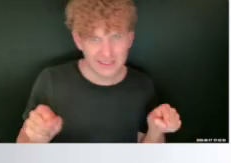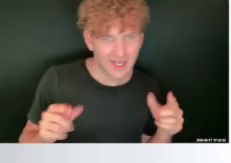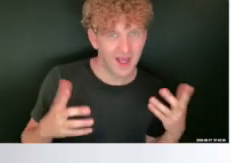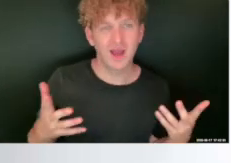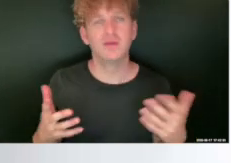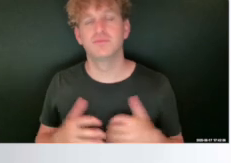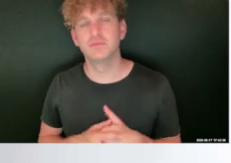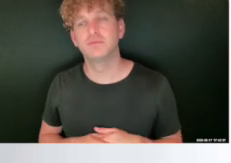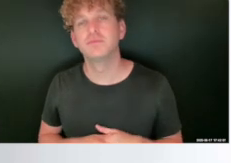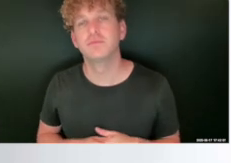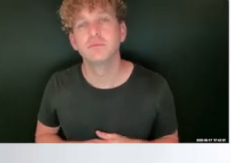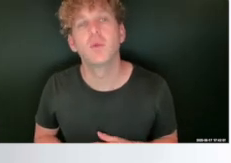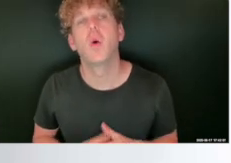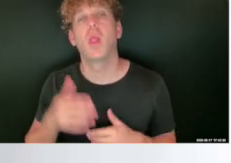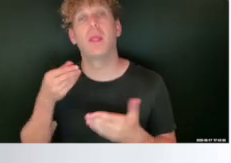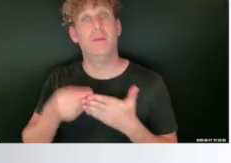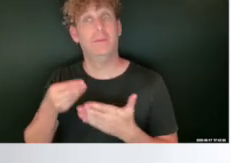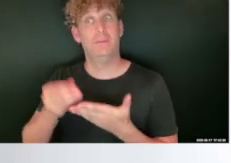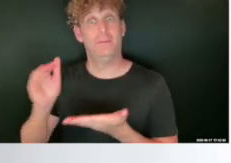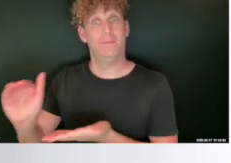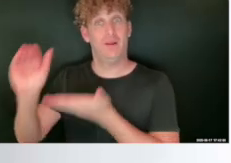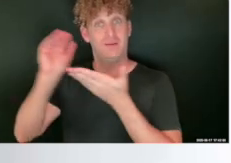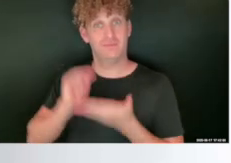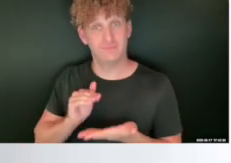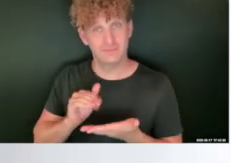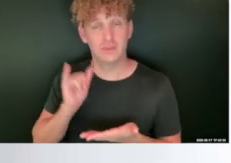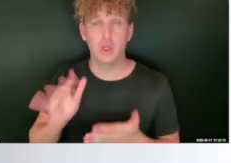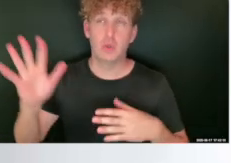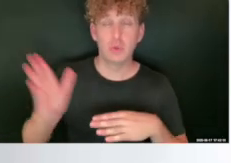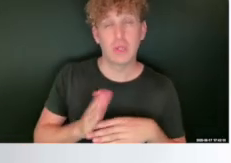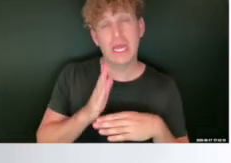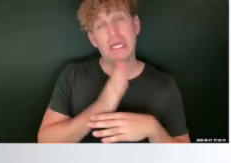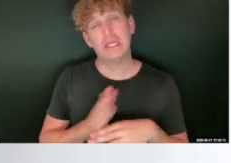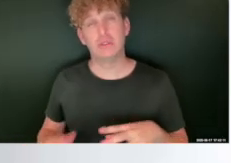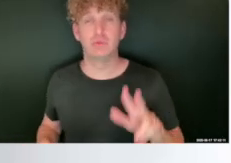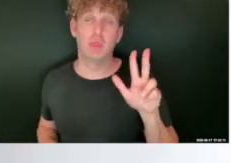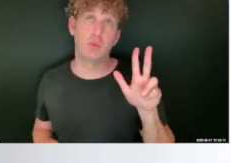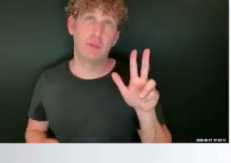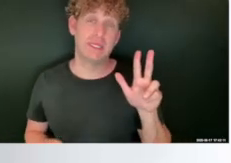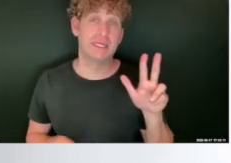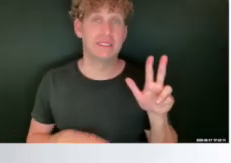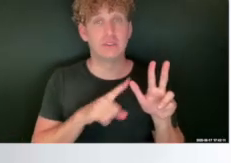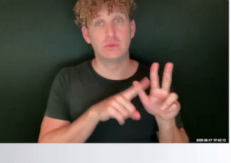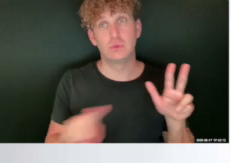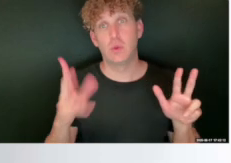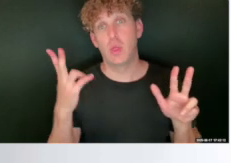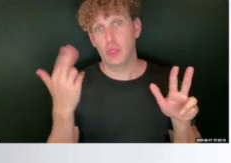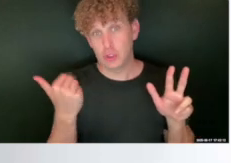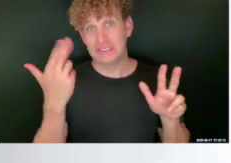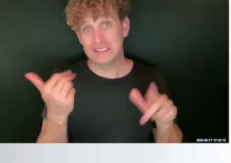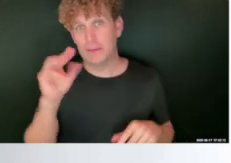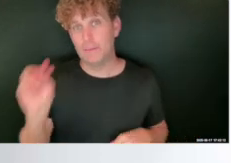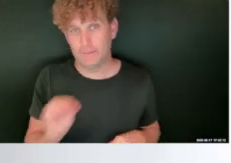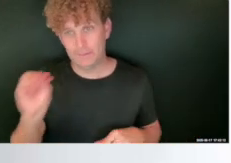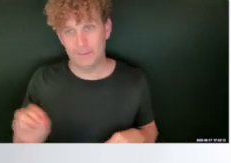Also, we'll refer to it in short by just calling it planning. Planning helps communities lead efforts to find